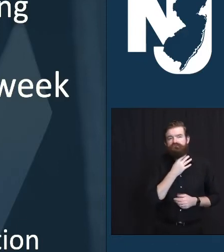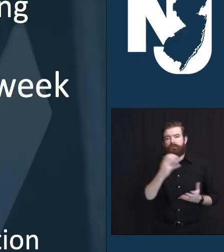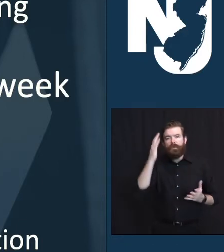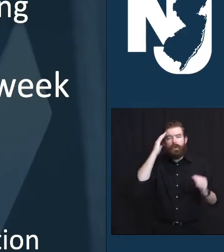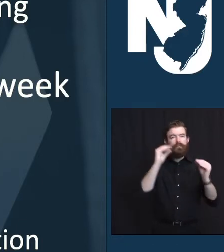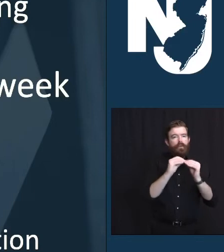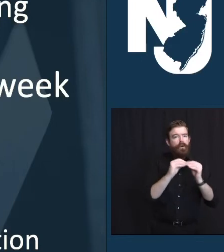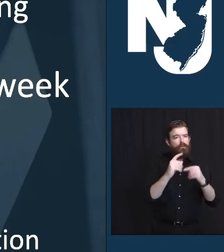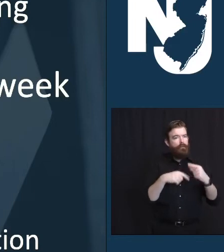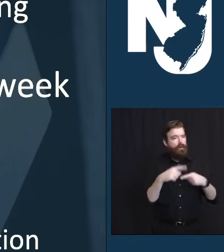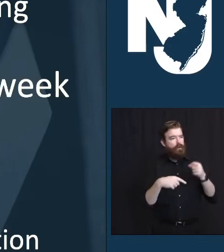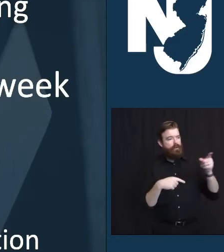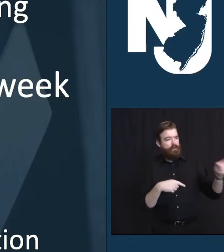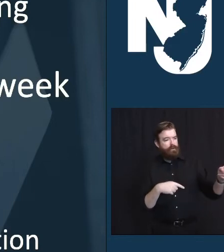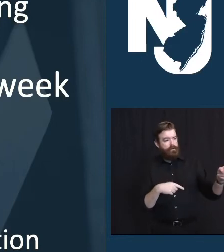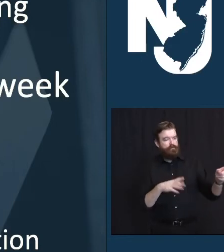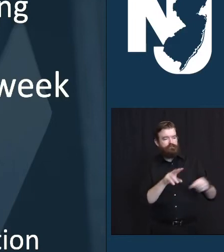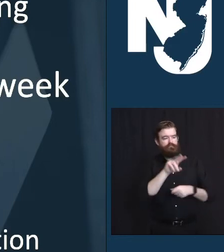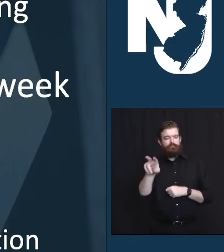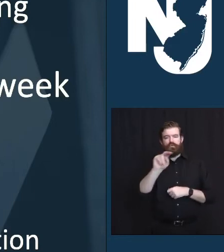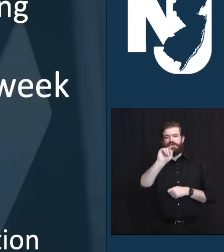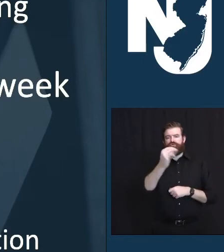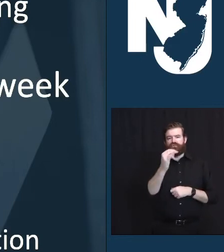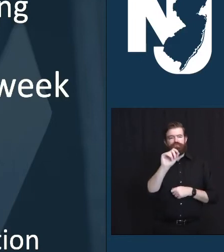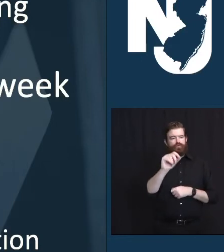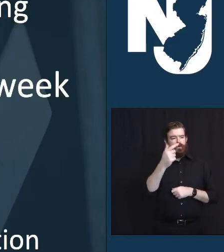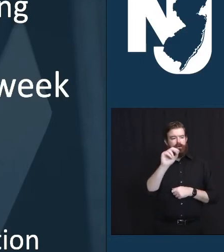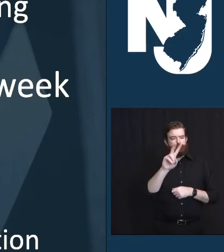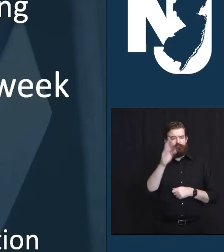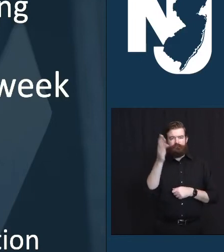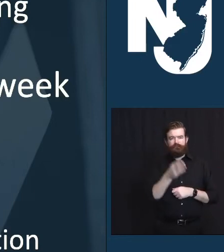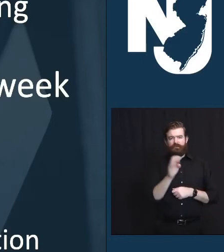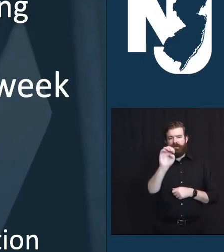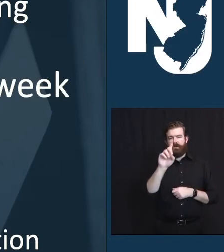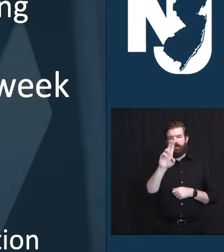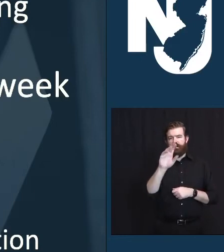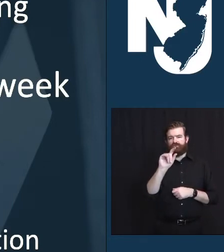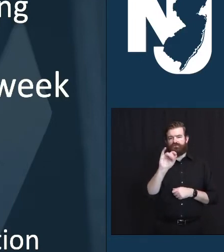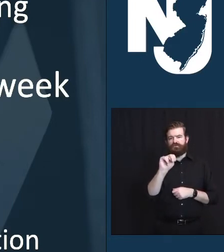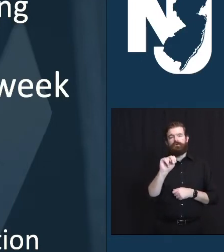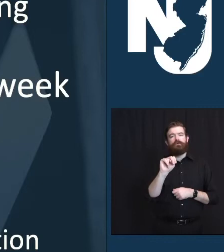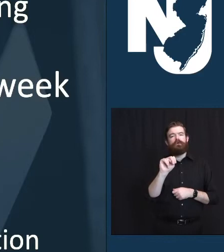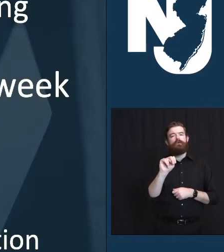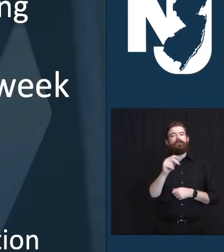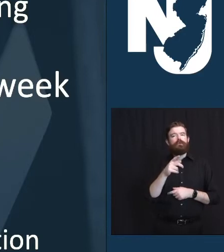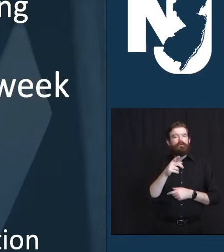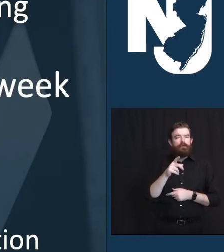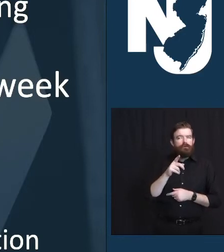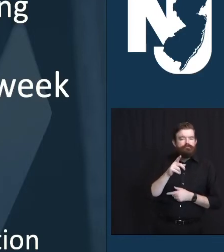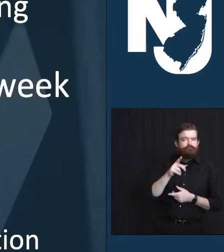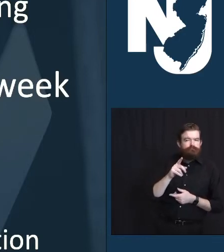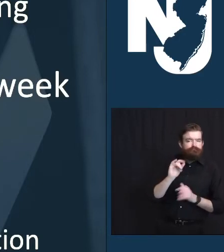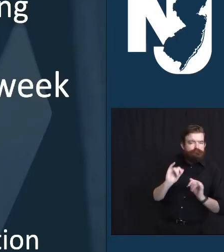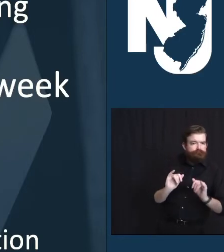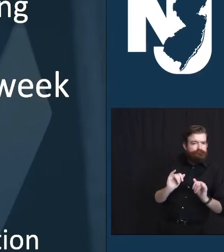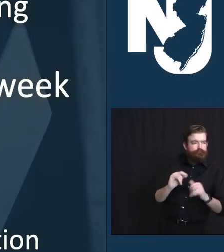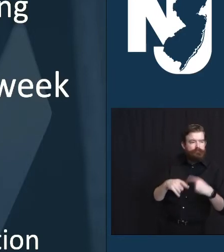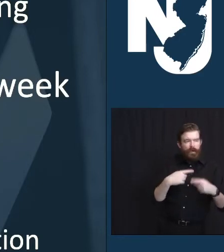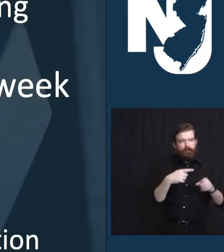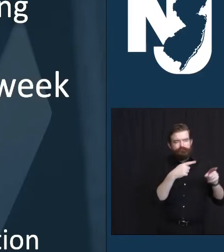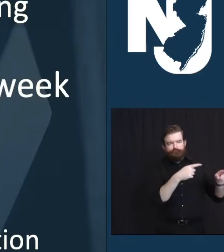nj.gov/education. So to you, Angelica, and to your entire team, including Interim Commissioner Kevin Deemer, I know we're not going to give up until the